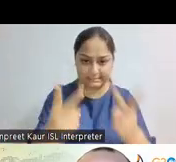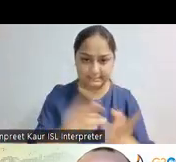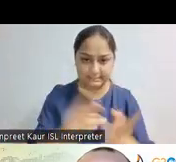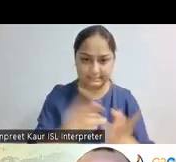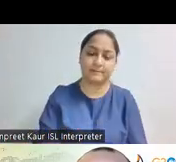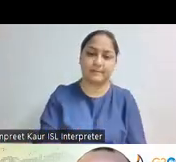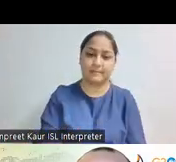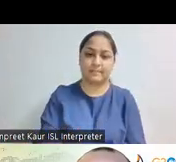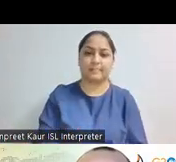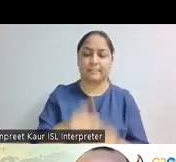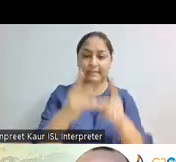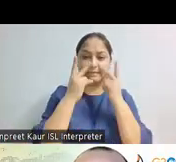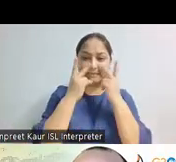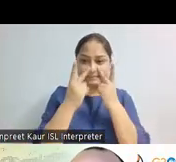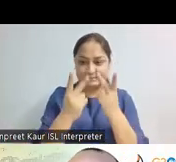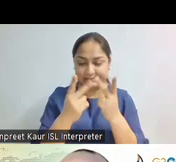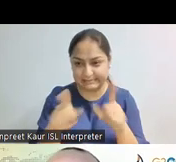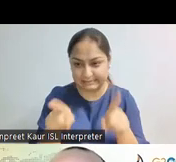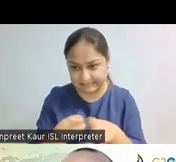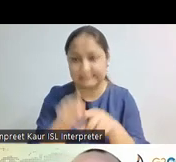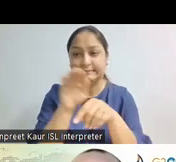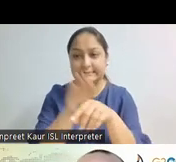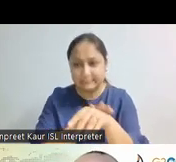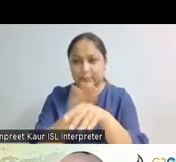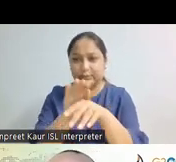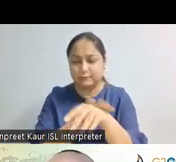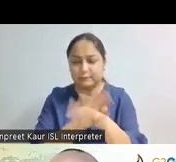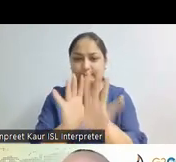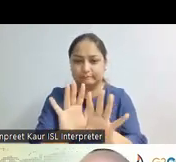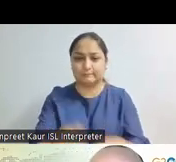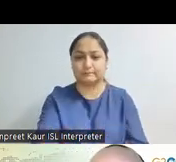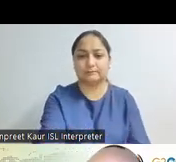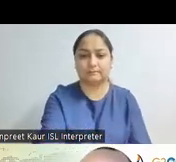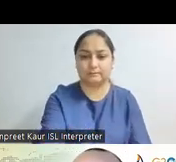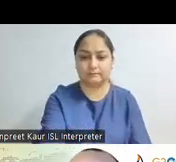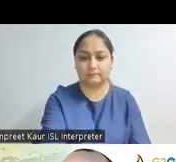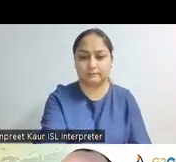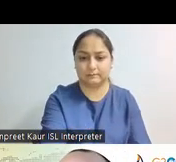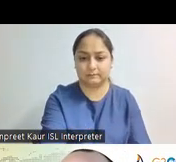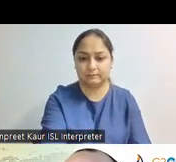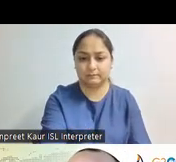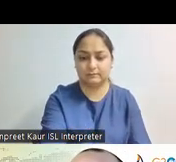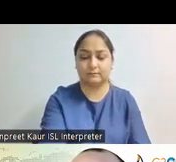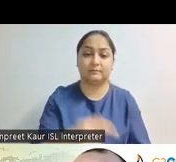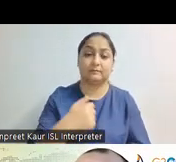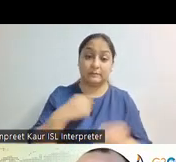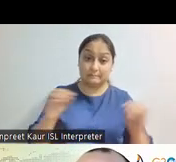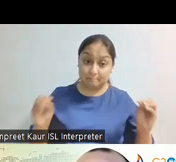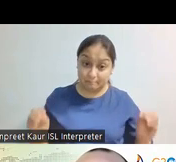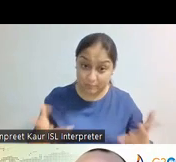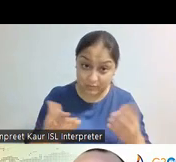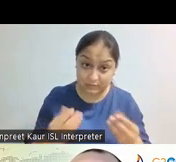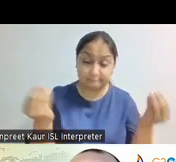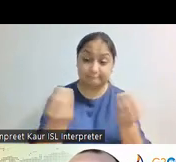It seems like it's loading. So while it's loading, I will just summarize that we began the discussion